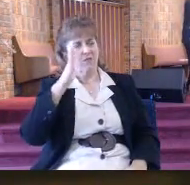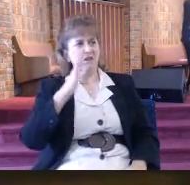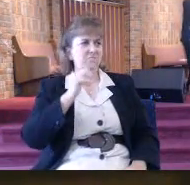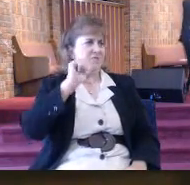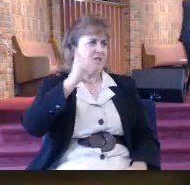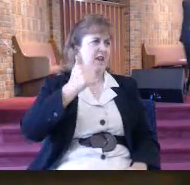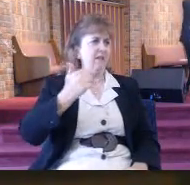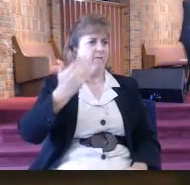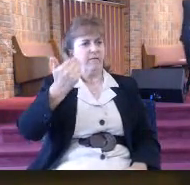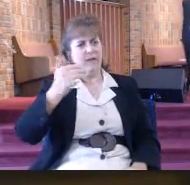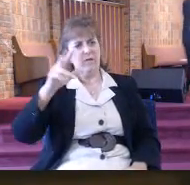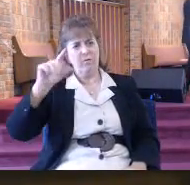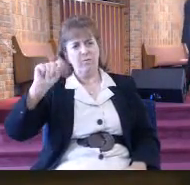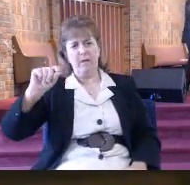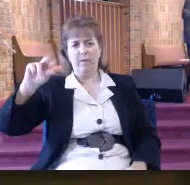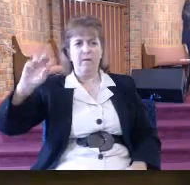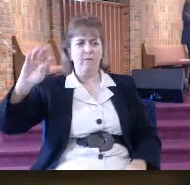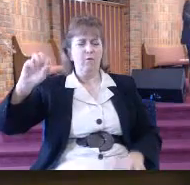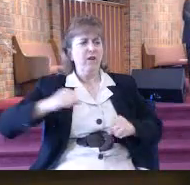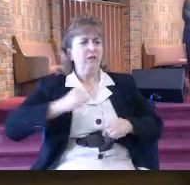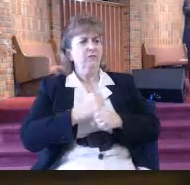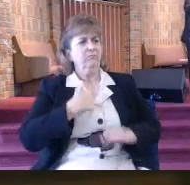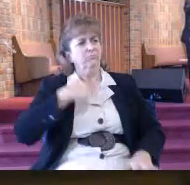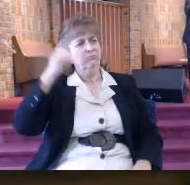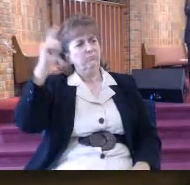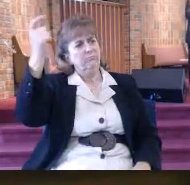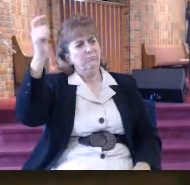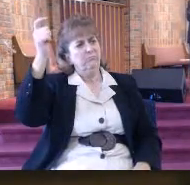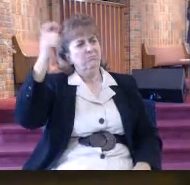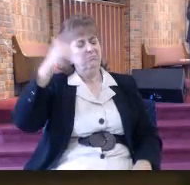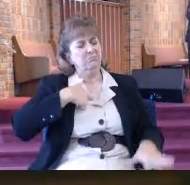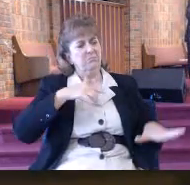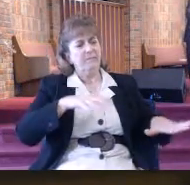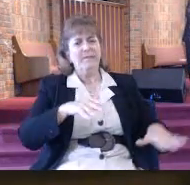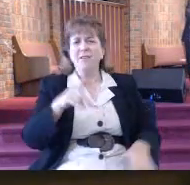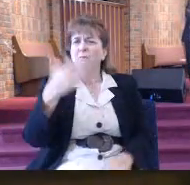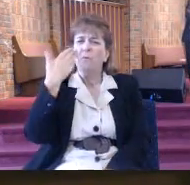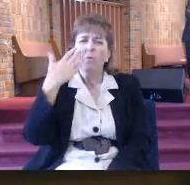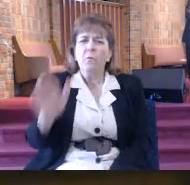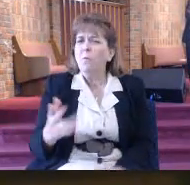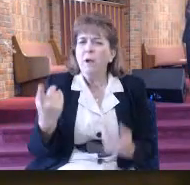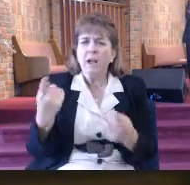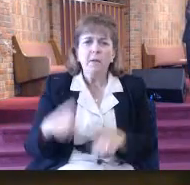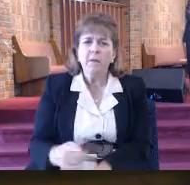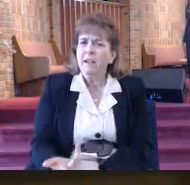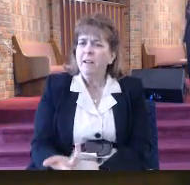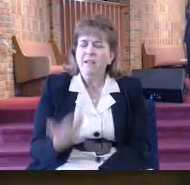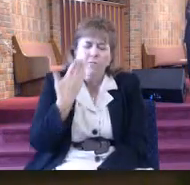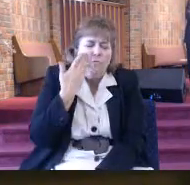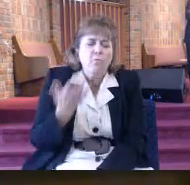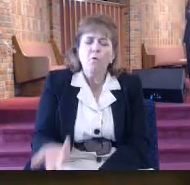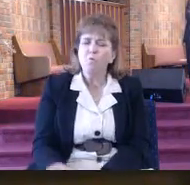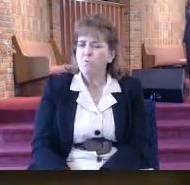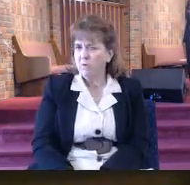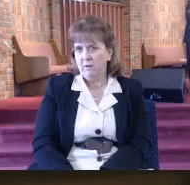10 or 20 or 30 or 40 years or whatever and you're going to be okay, you don't know that you'll be okay.